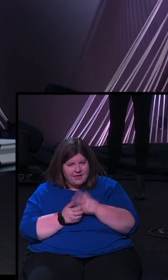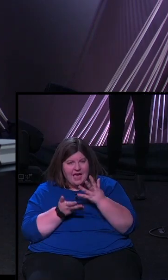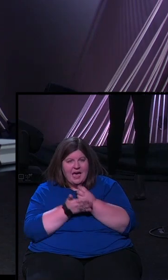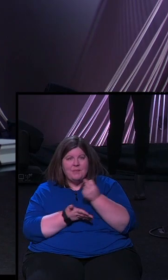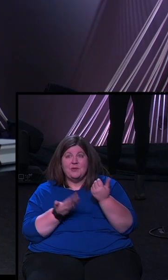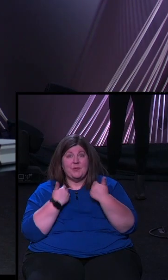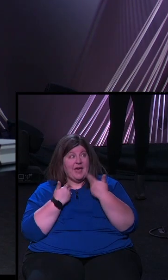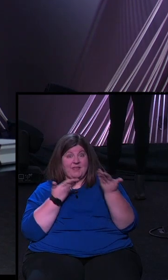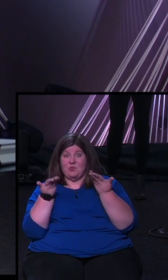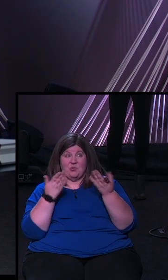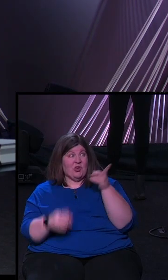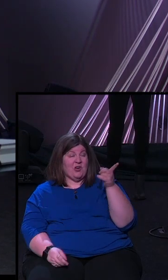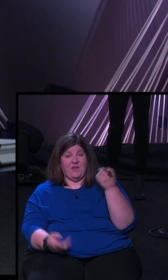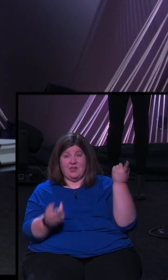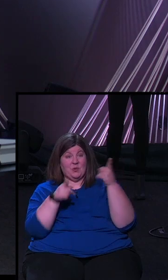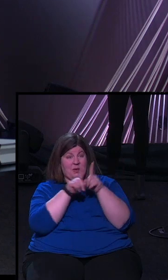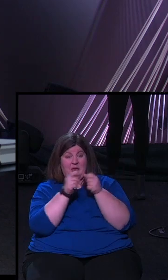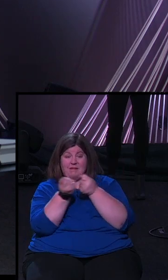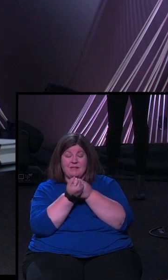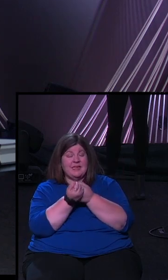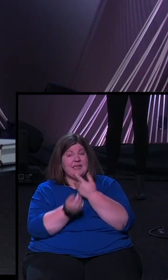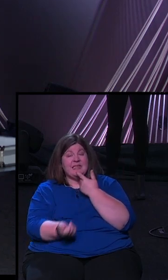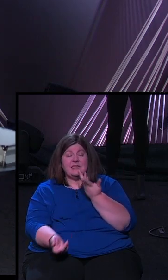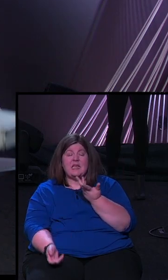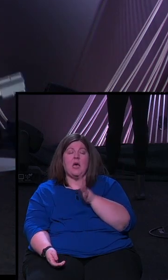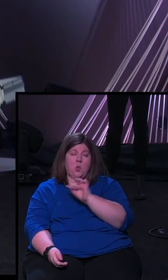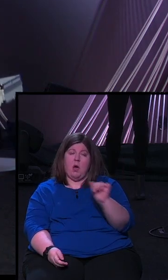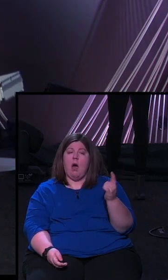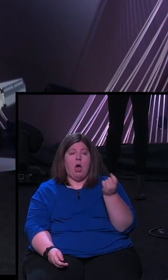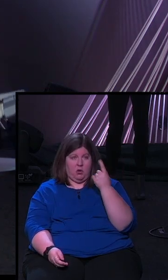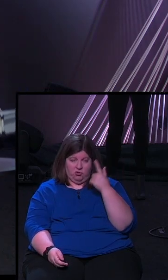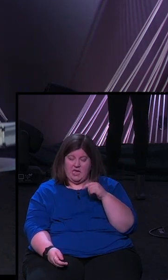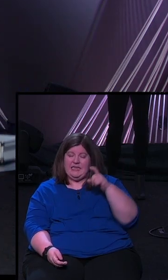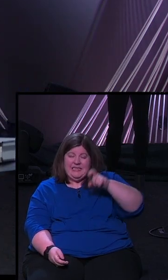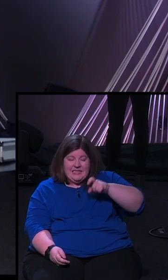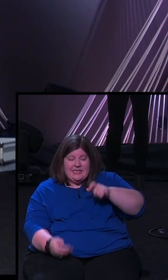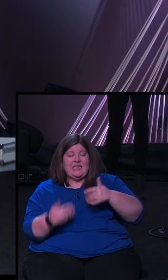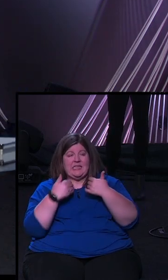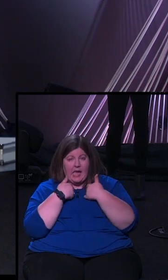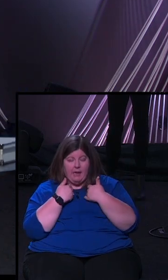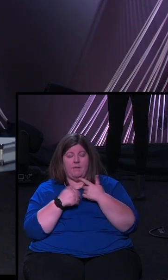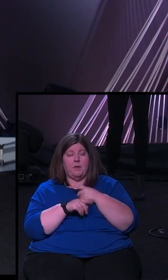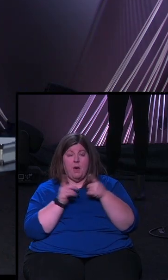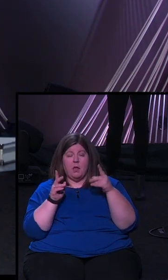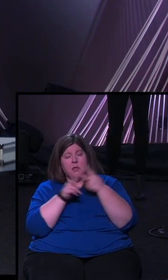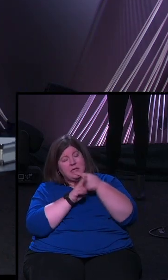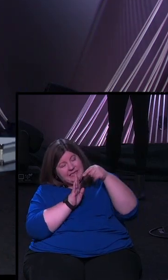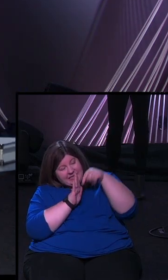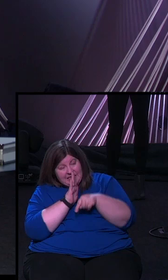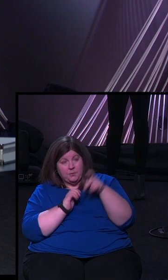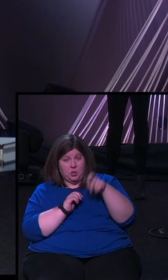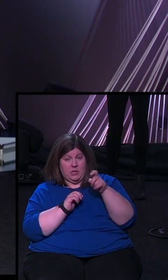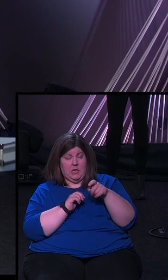is to serve, is to come alongside, to say, hey, we all understand that there are physical needs that are at play, but the deeper need that is at play